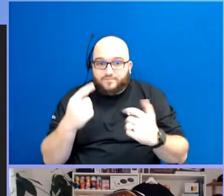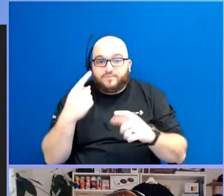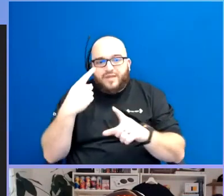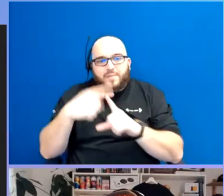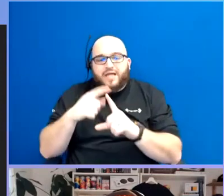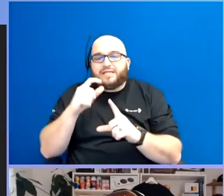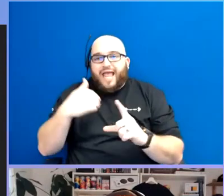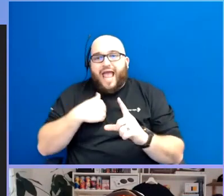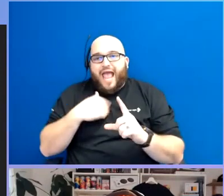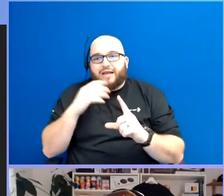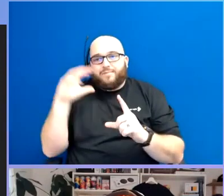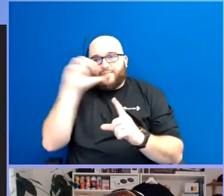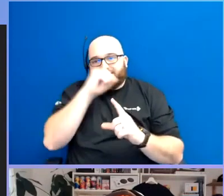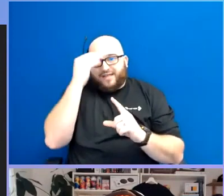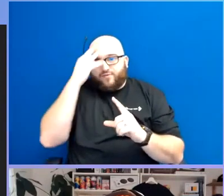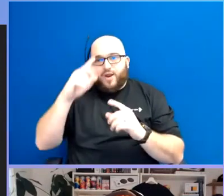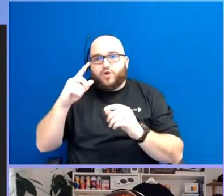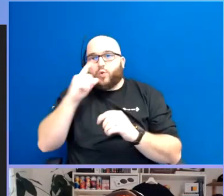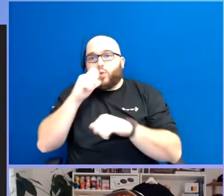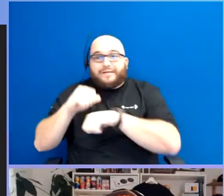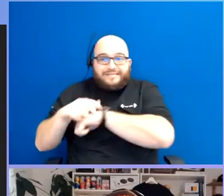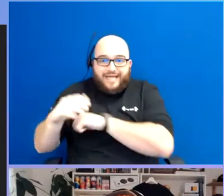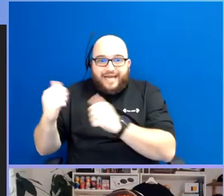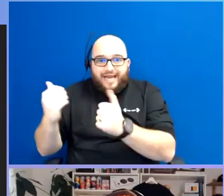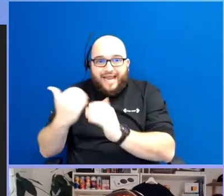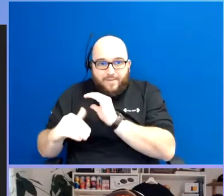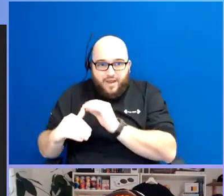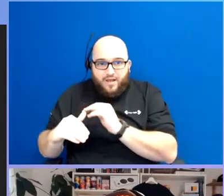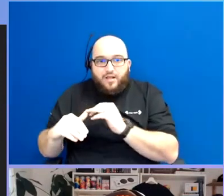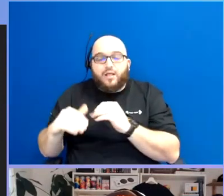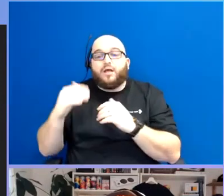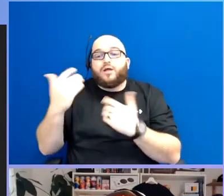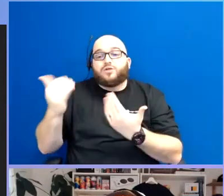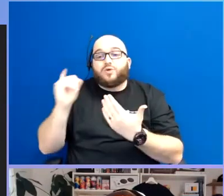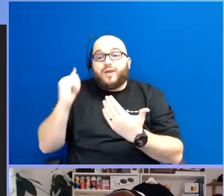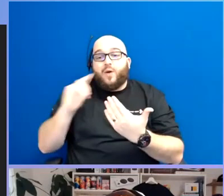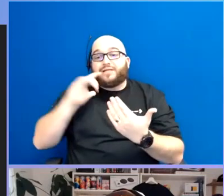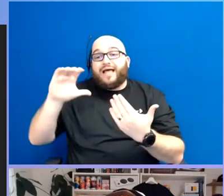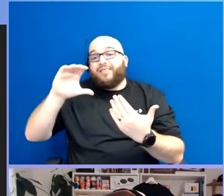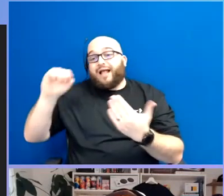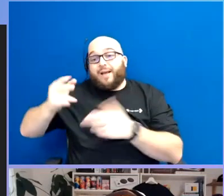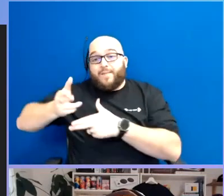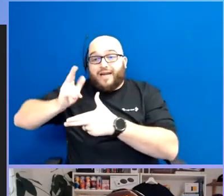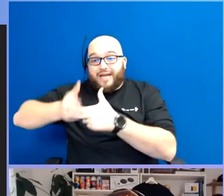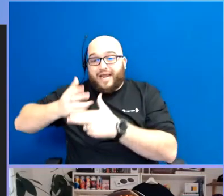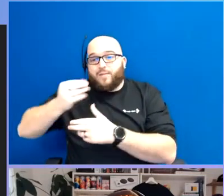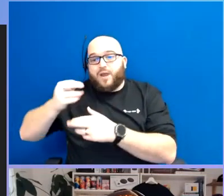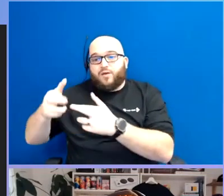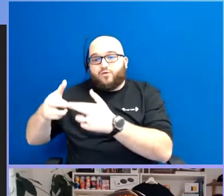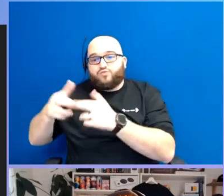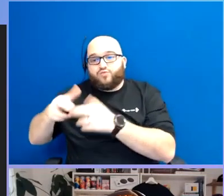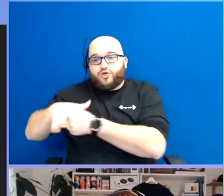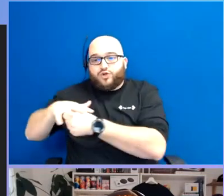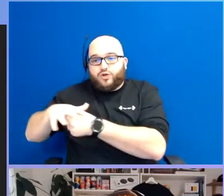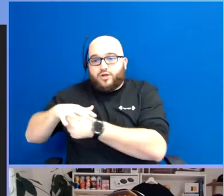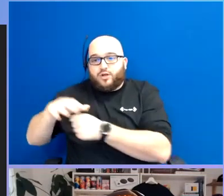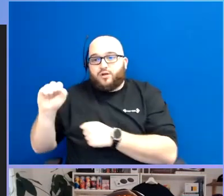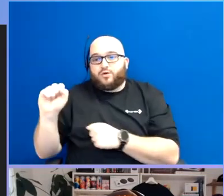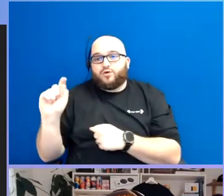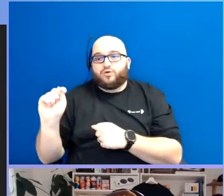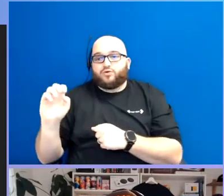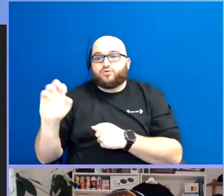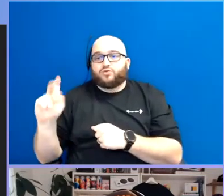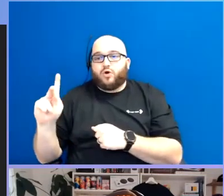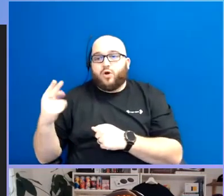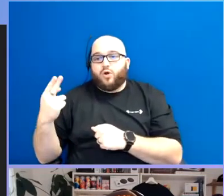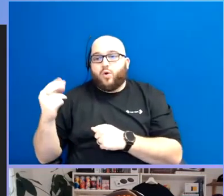have any alt texts. So this is the company name and the region Stockholm, which